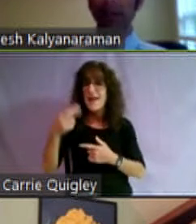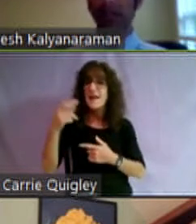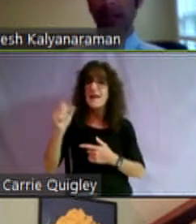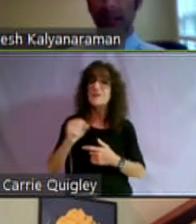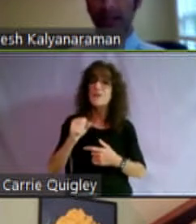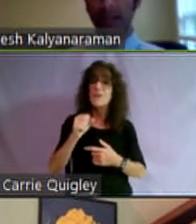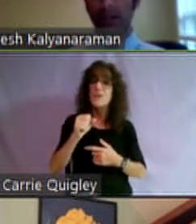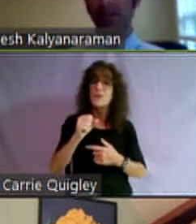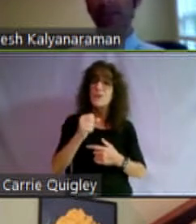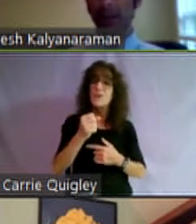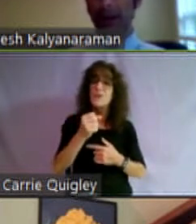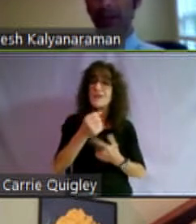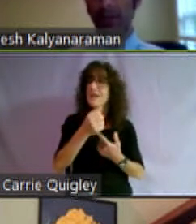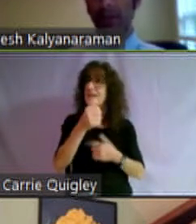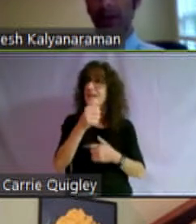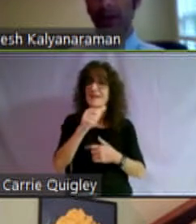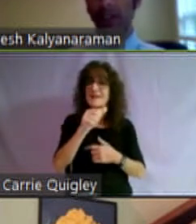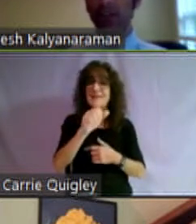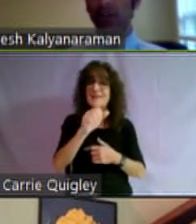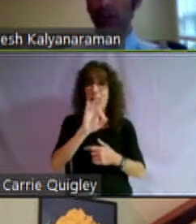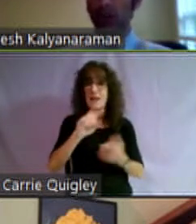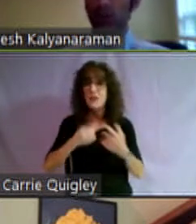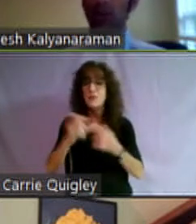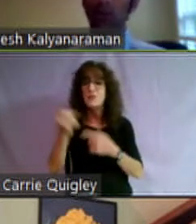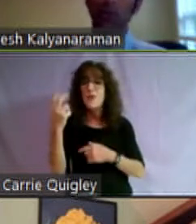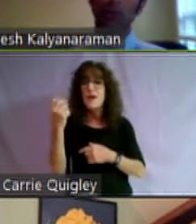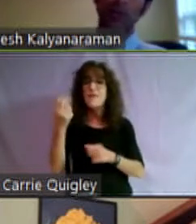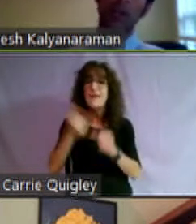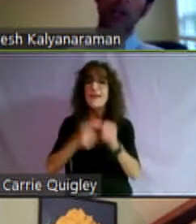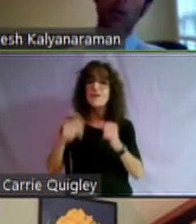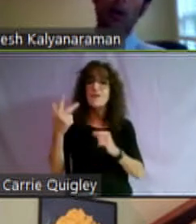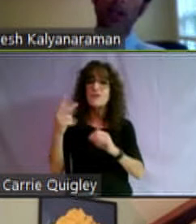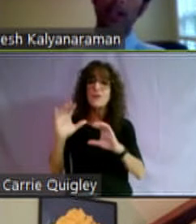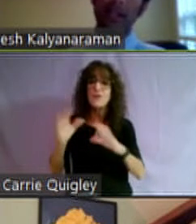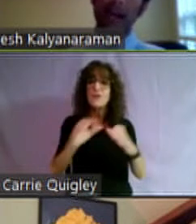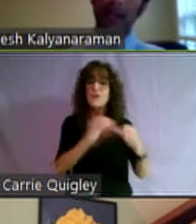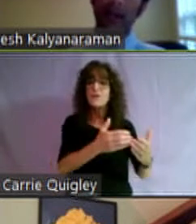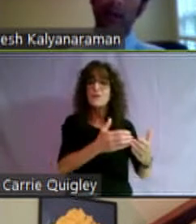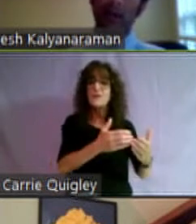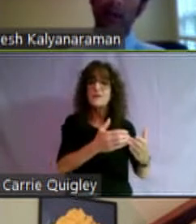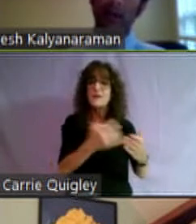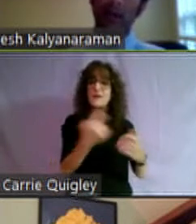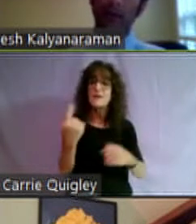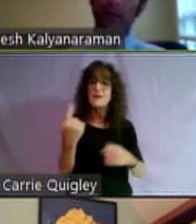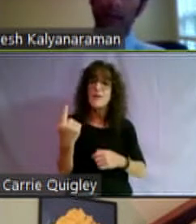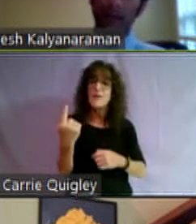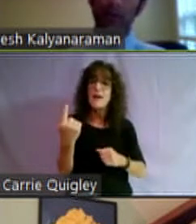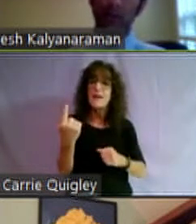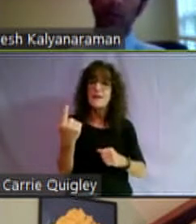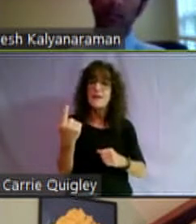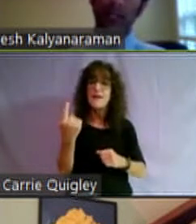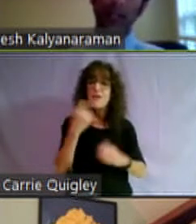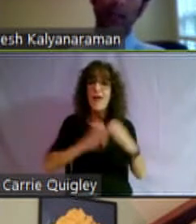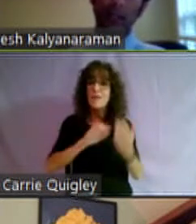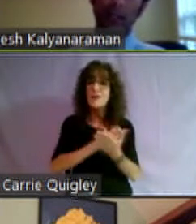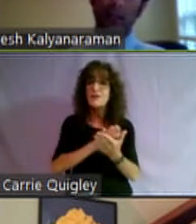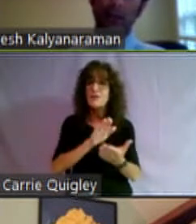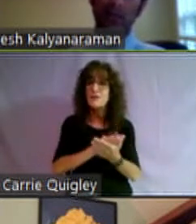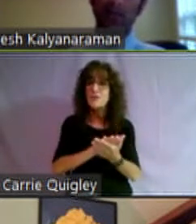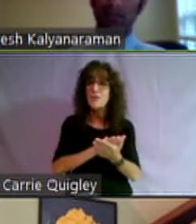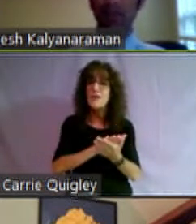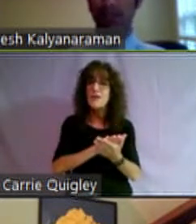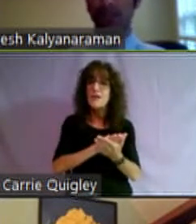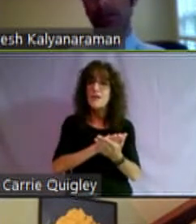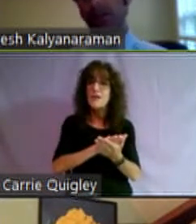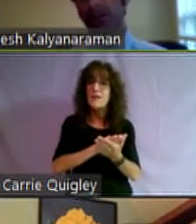there's a couple of things that are different about each of those three groups. One is that for elementary school, particularly,